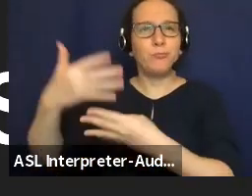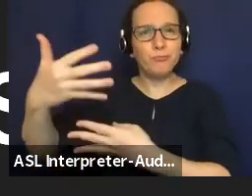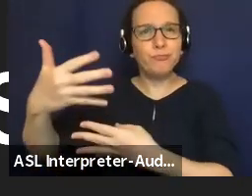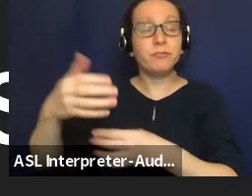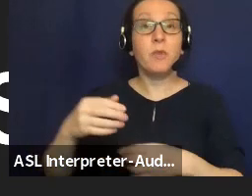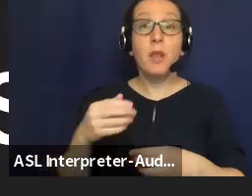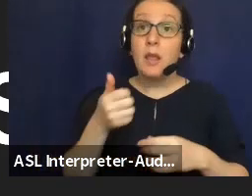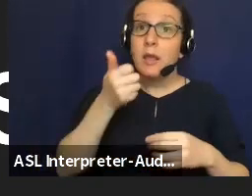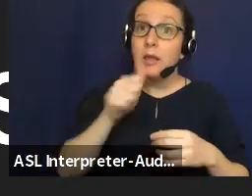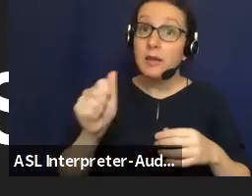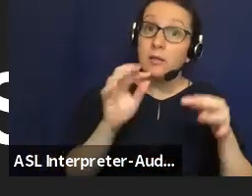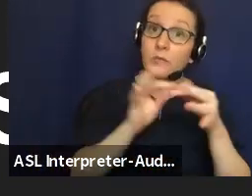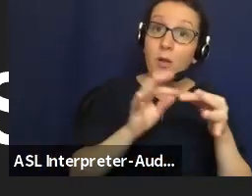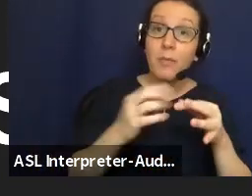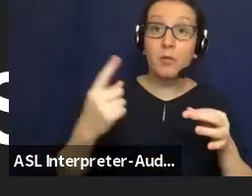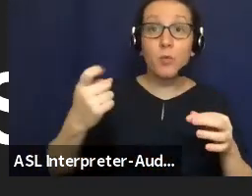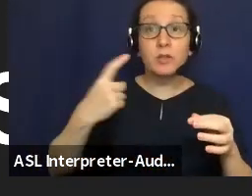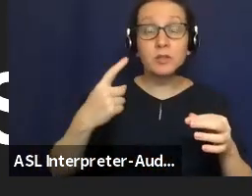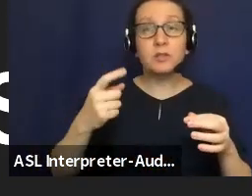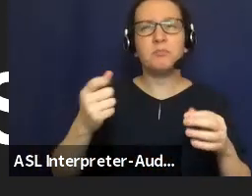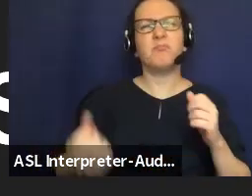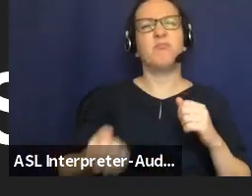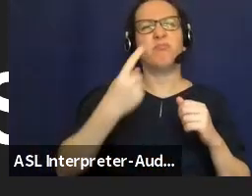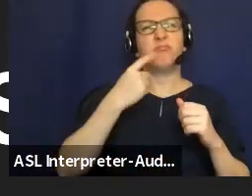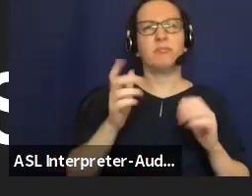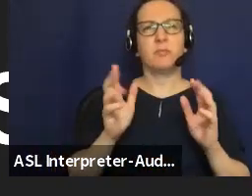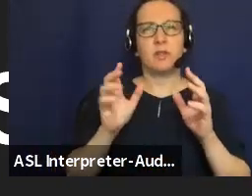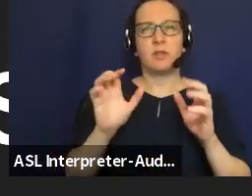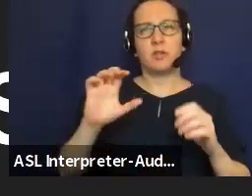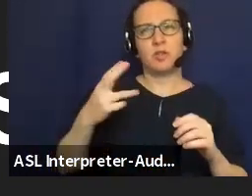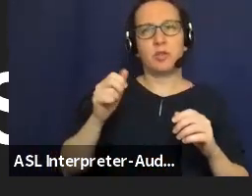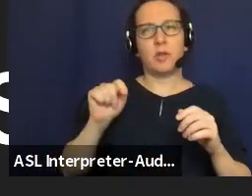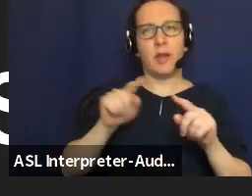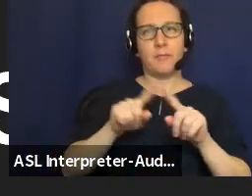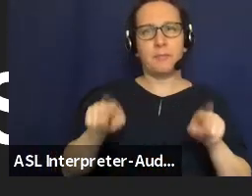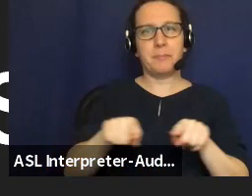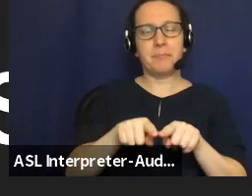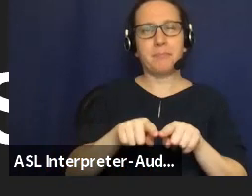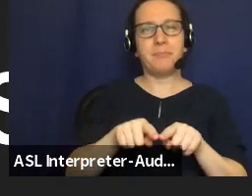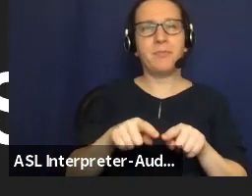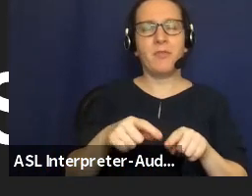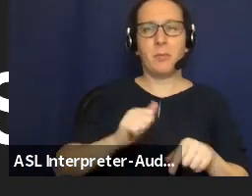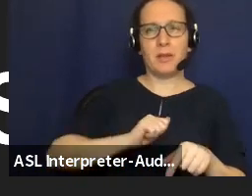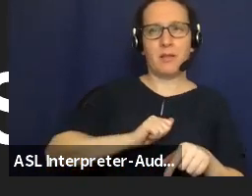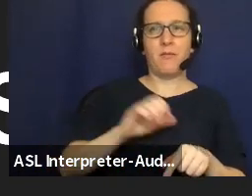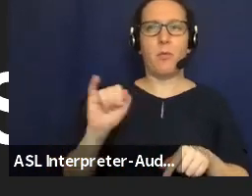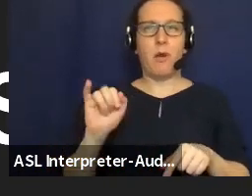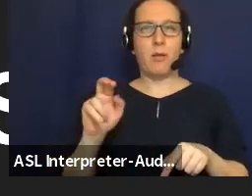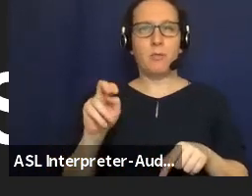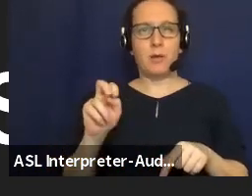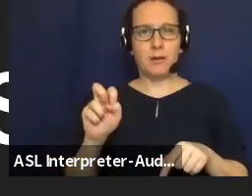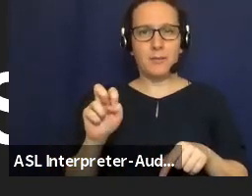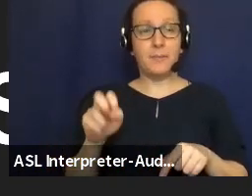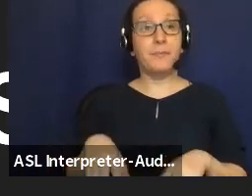or question, please send a chat to myself or Irene through the chat box. And I'm going to show you